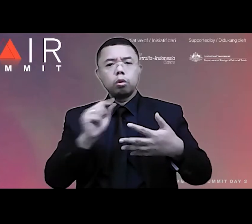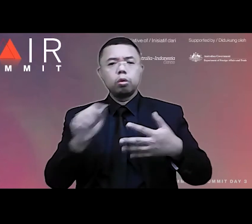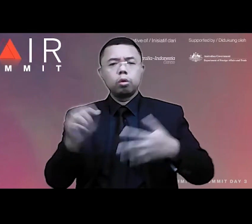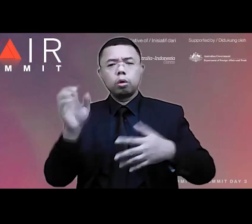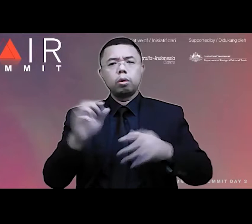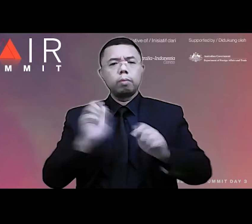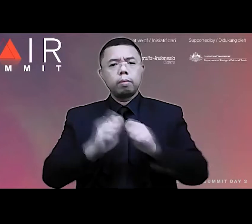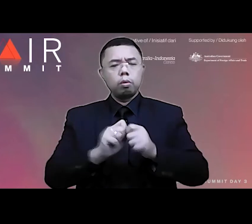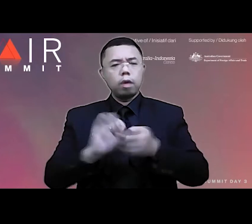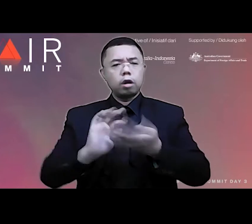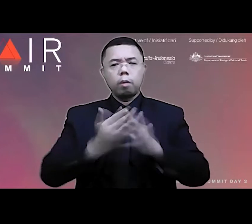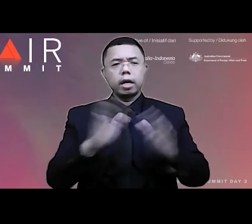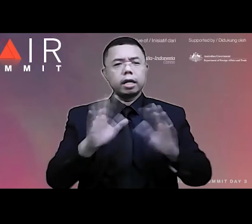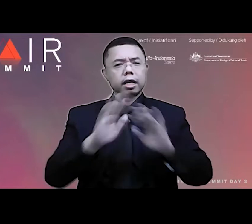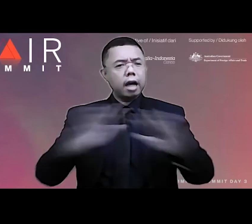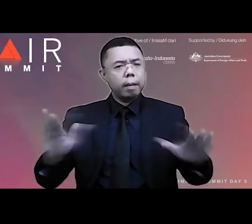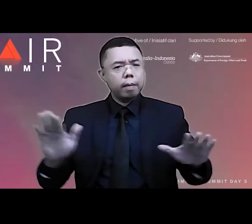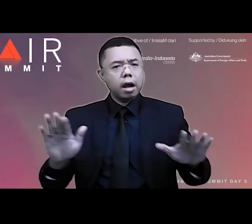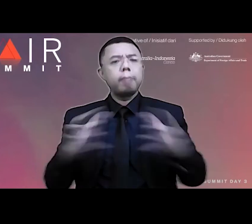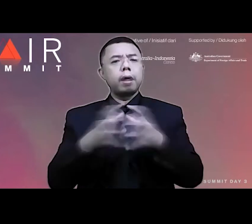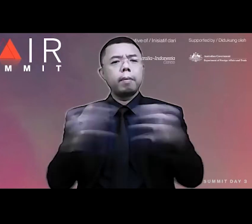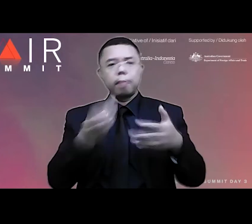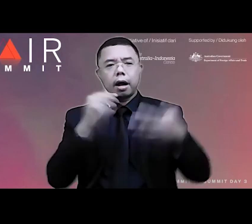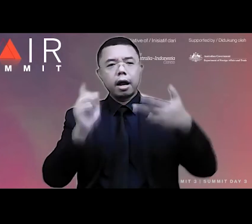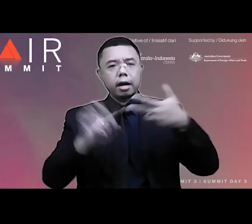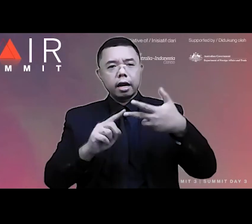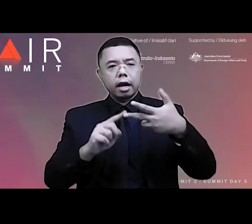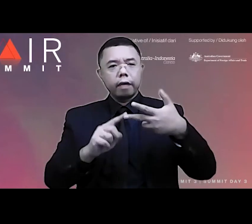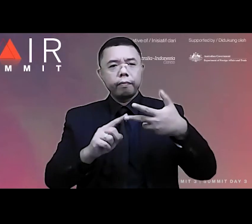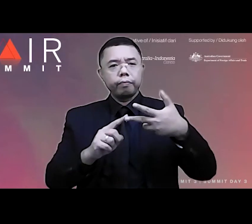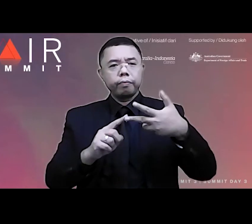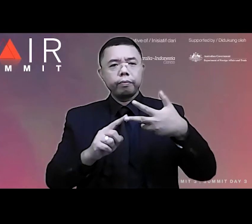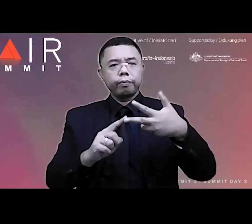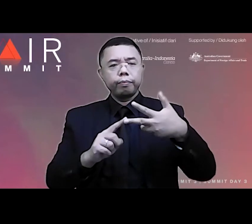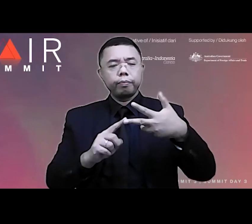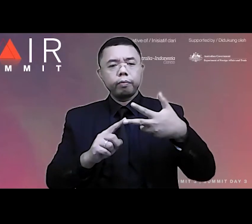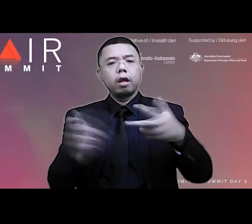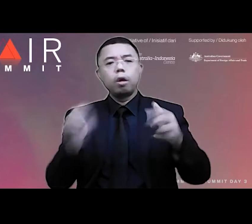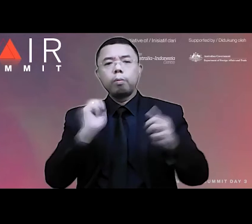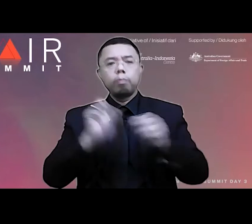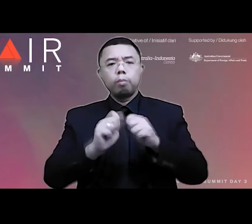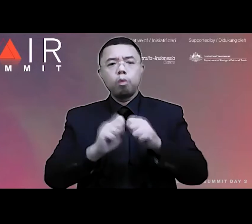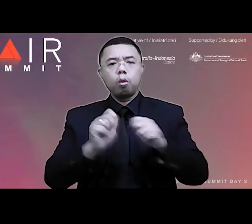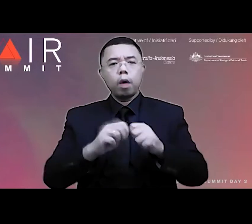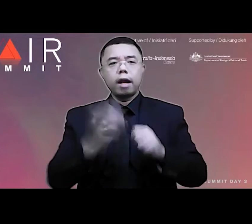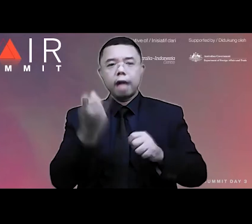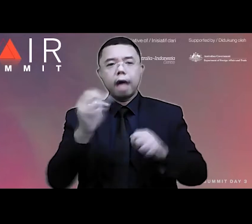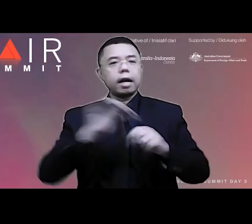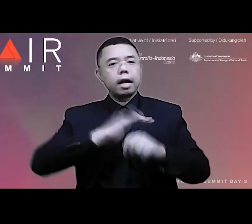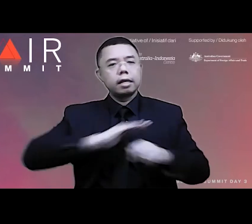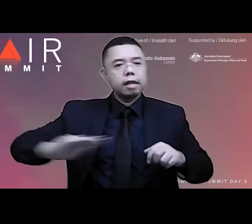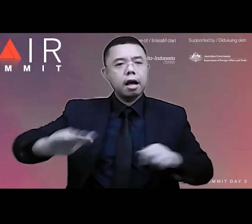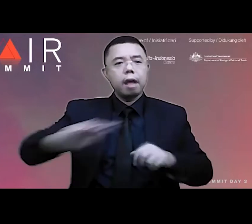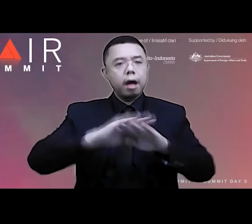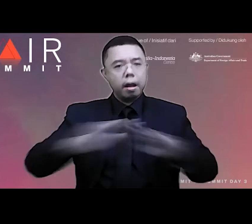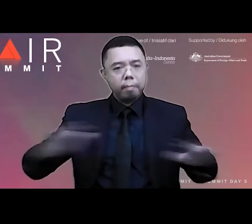is food access price stabilization. Number 4 is strengthening farmer